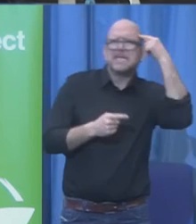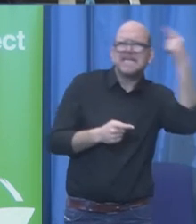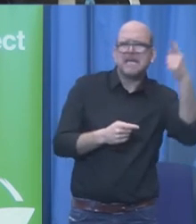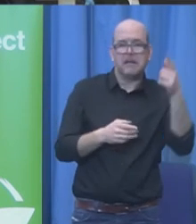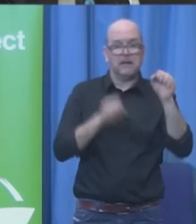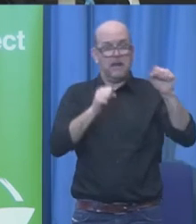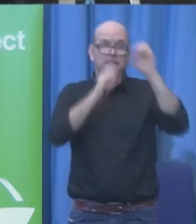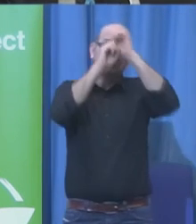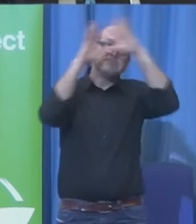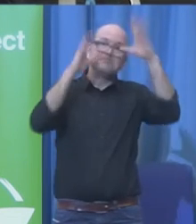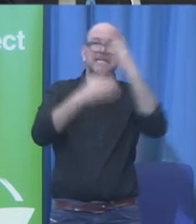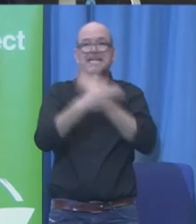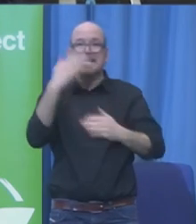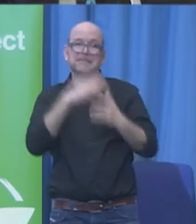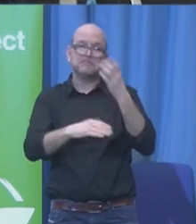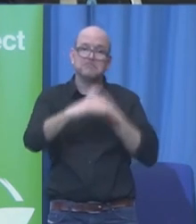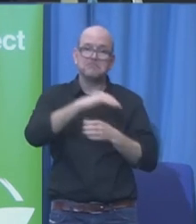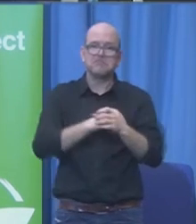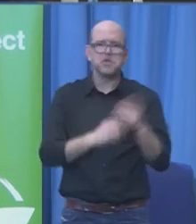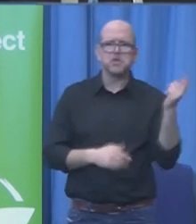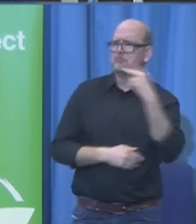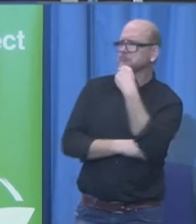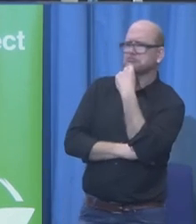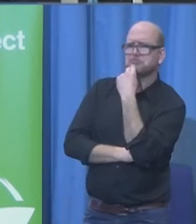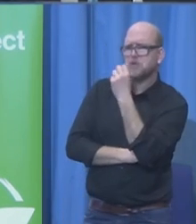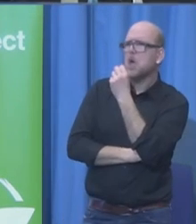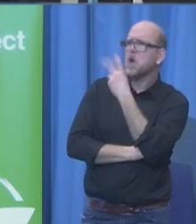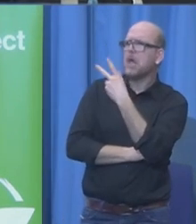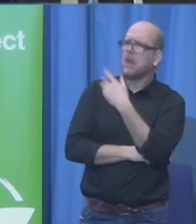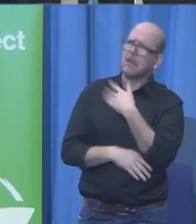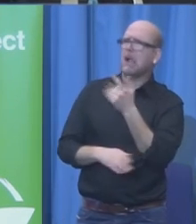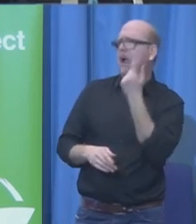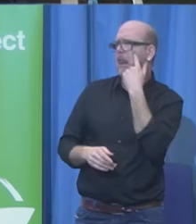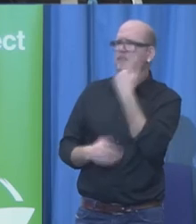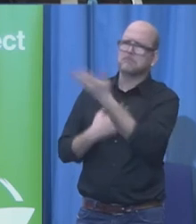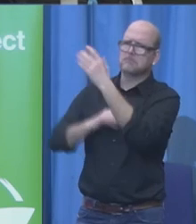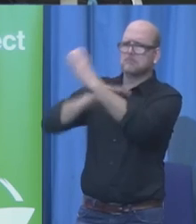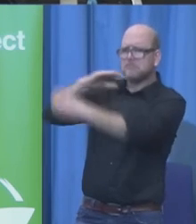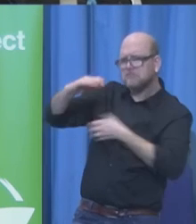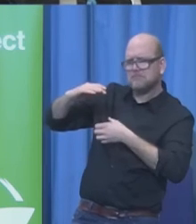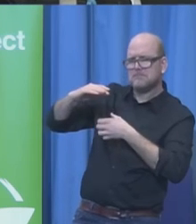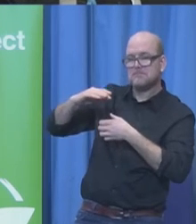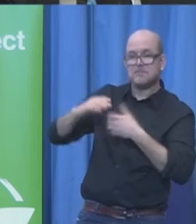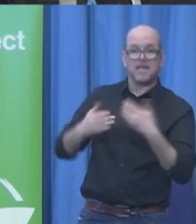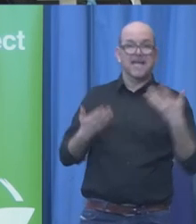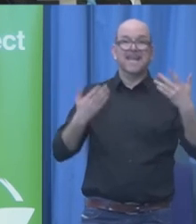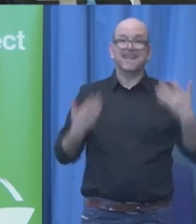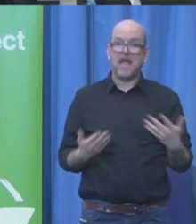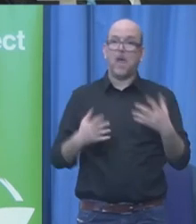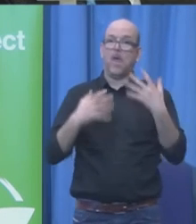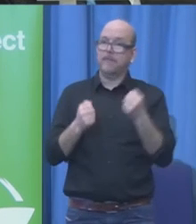And now there is a course of six